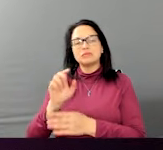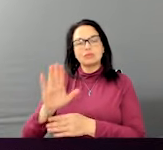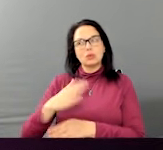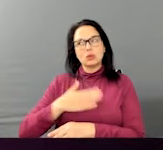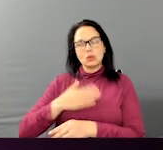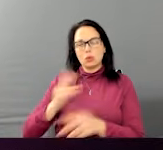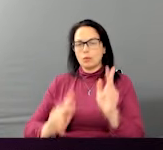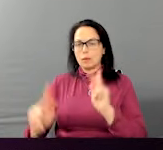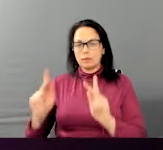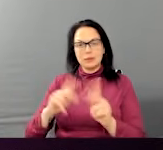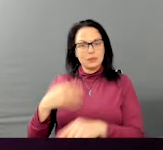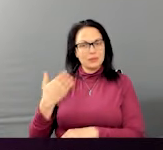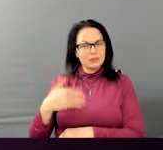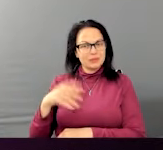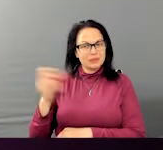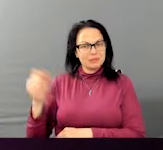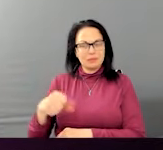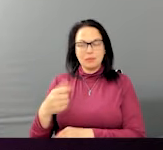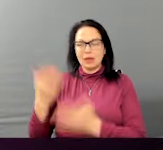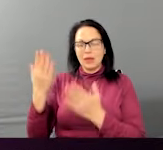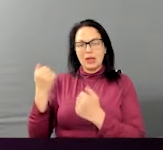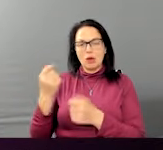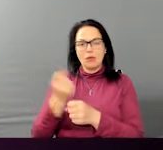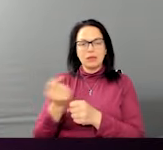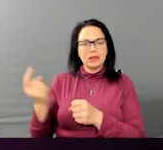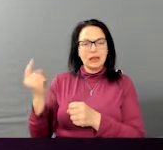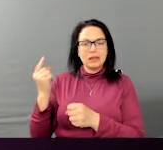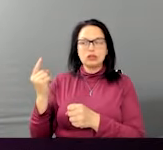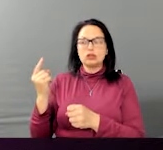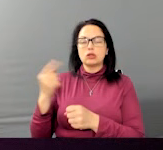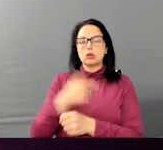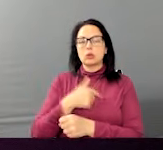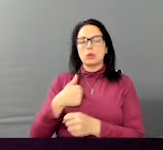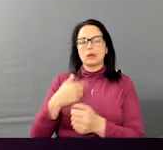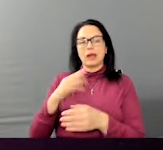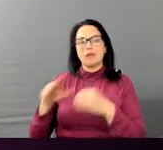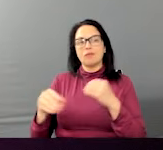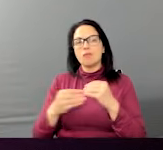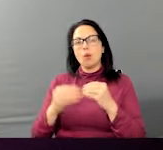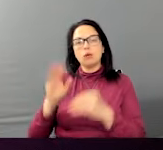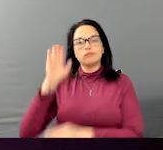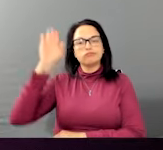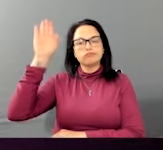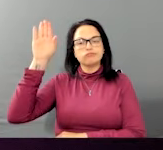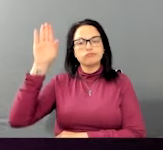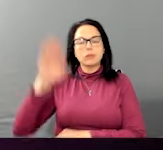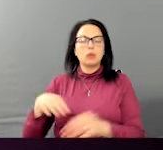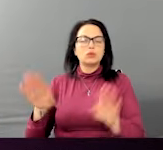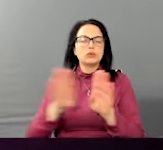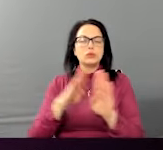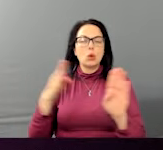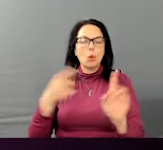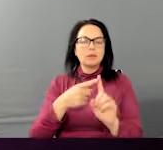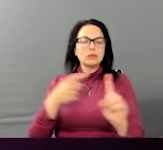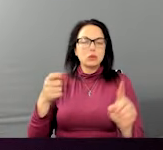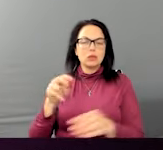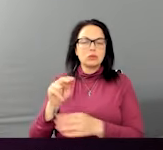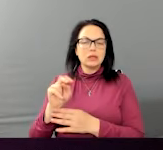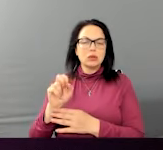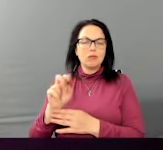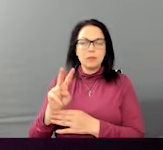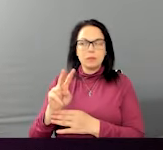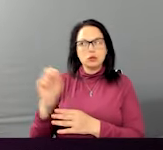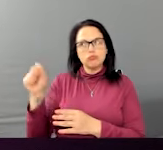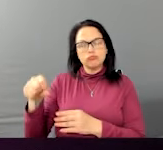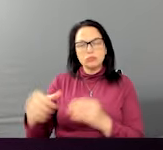people. Hopefully next year we have more hands up. It is pretty new. Like, it was just open sourced in November, so it is relatively new,